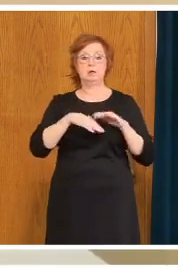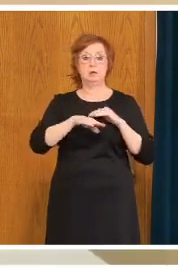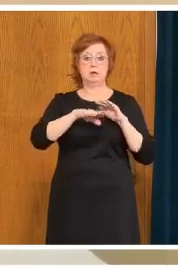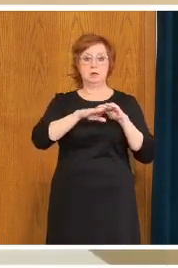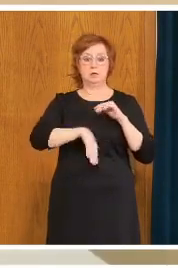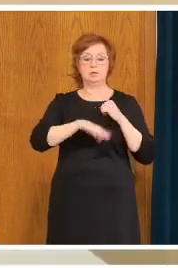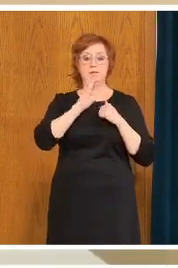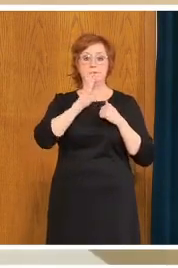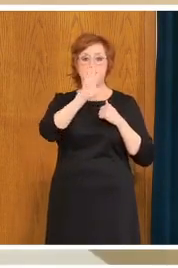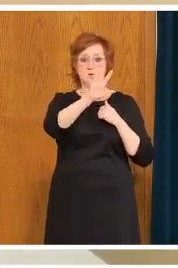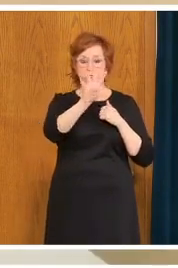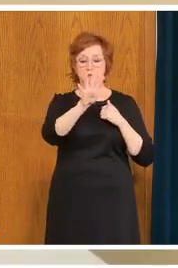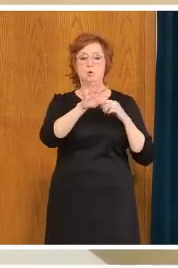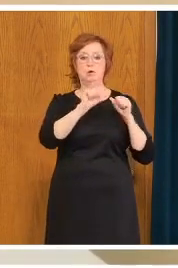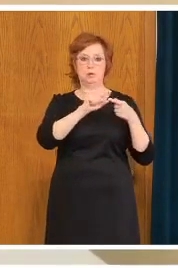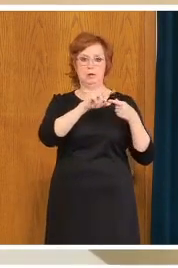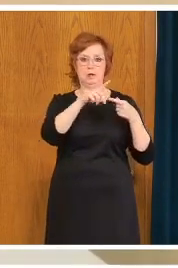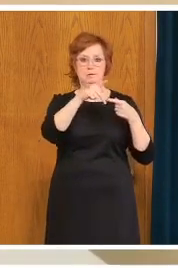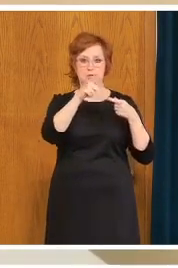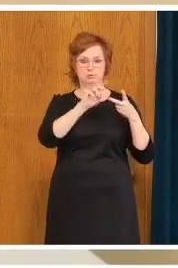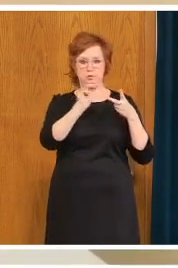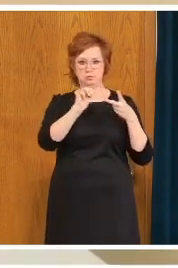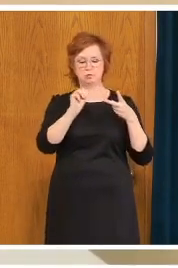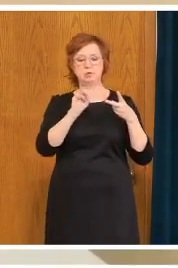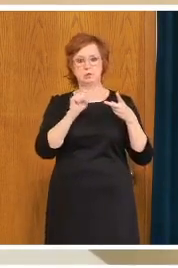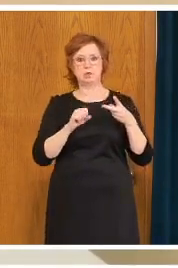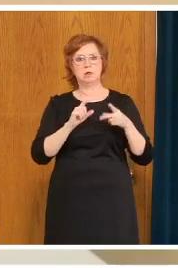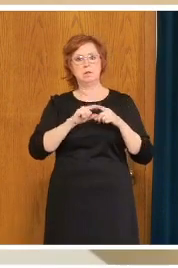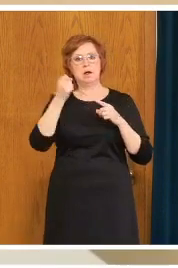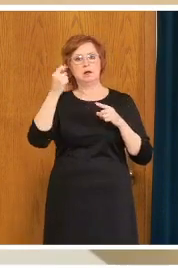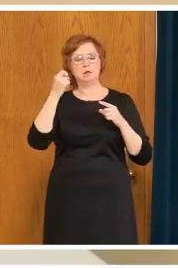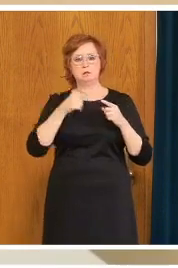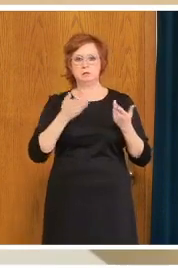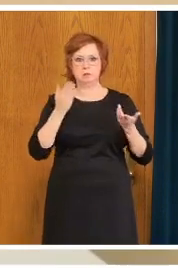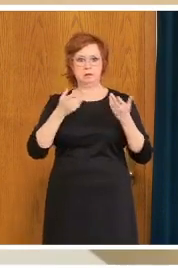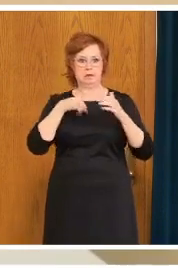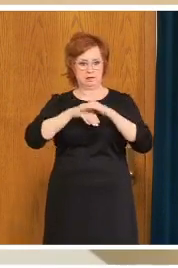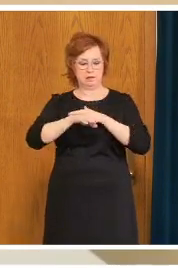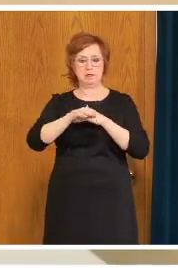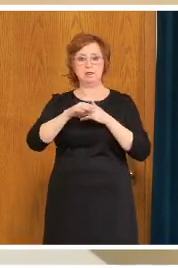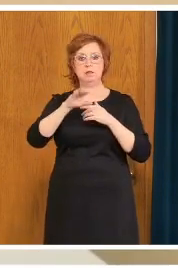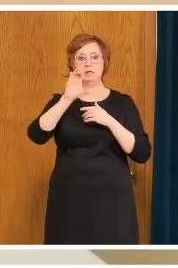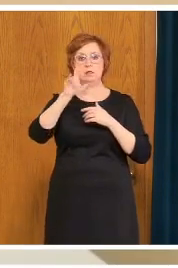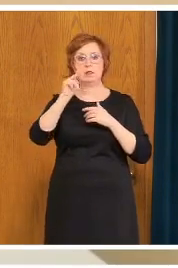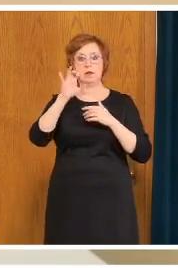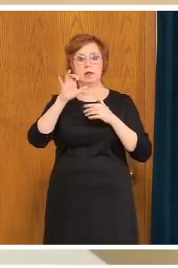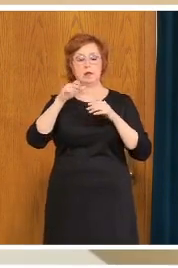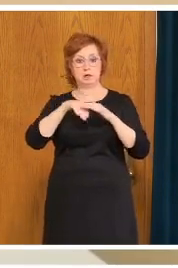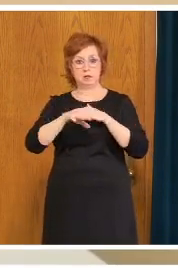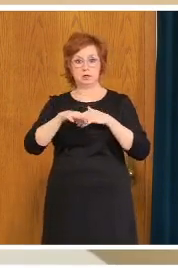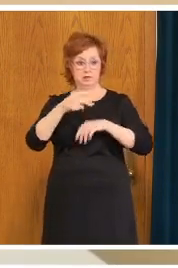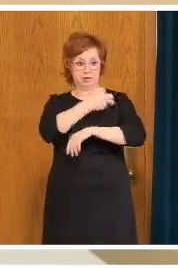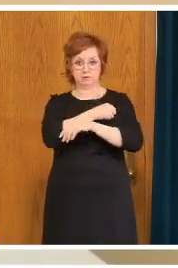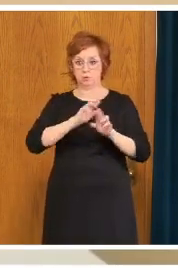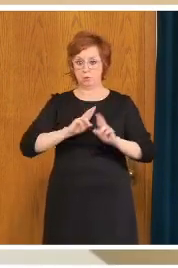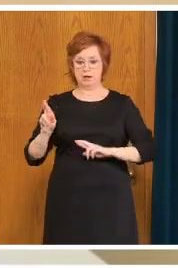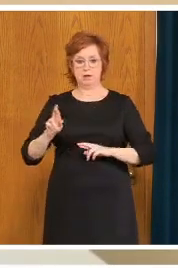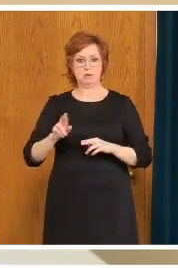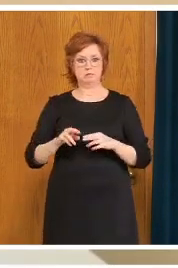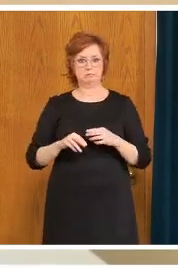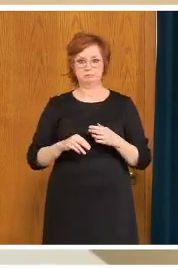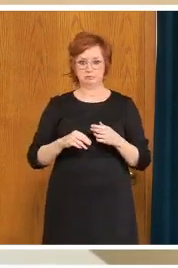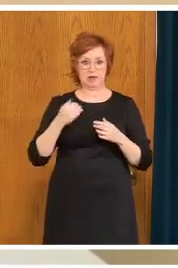Pfizer or Moderna. But again, when you go to clinic, there may just be the one vaccine available for your age category. And it is critical that we